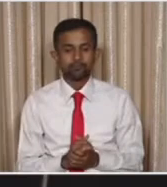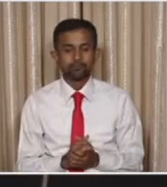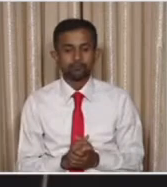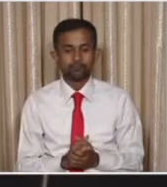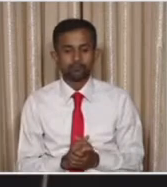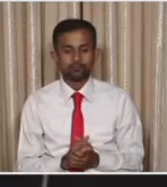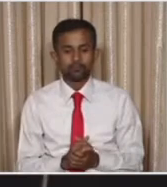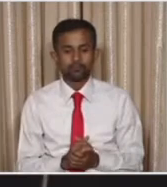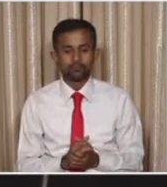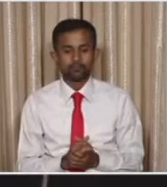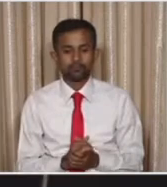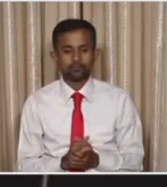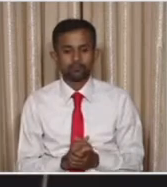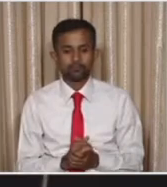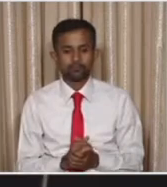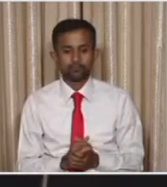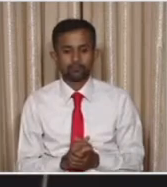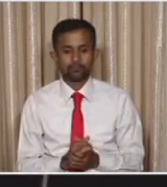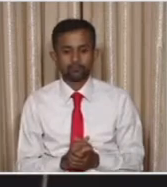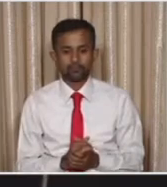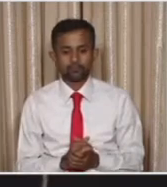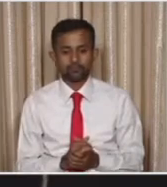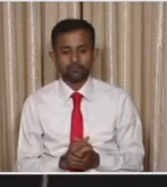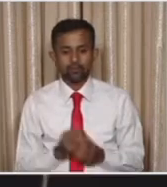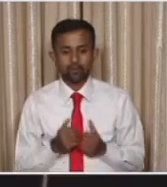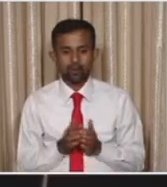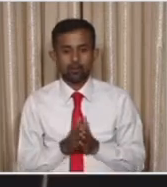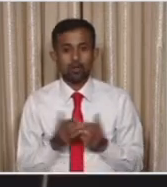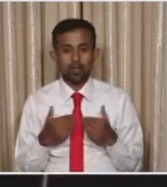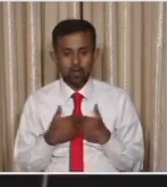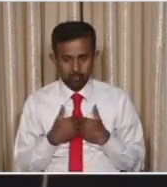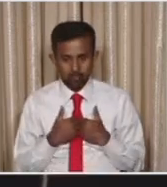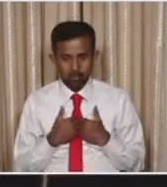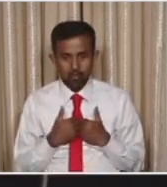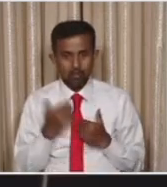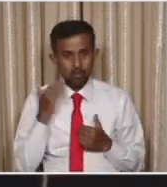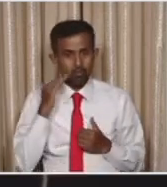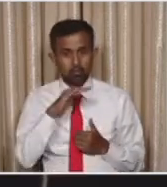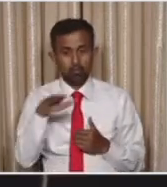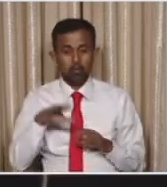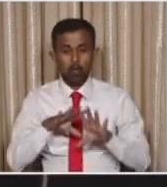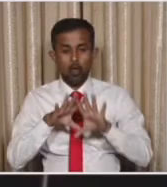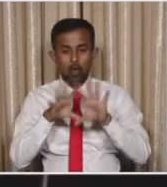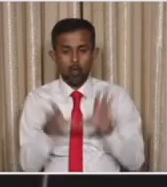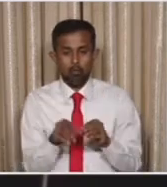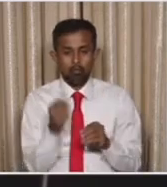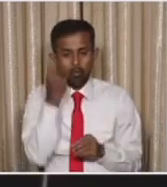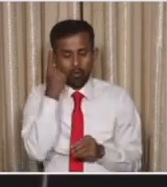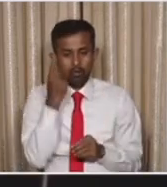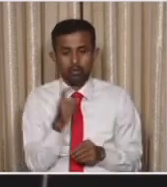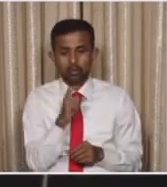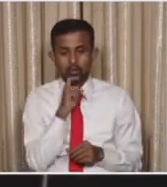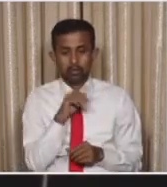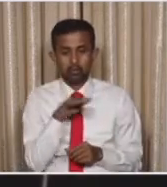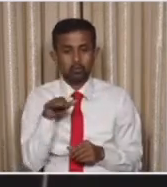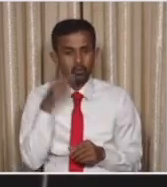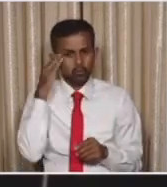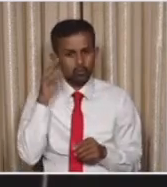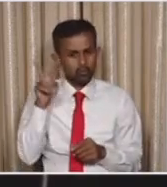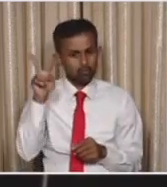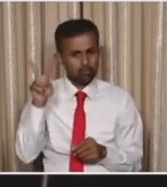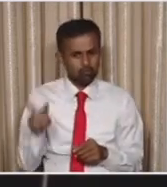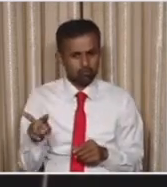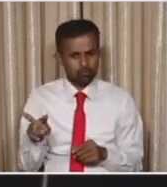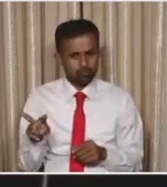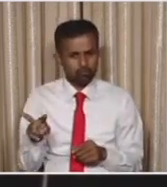almost lost the faith in court system. I'm sorry to say this. Therefore, Honorable Minister, thank you for bringing